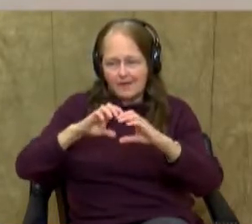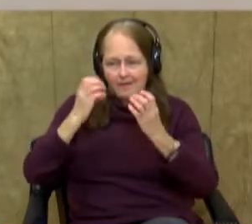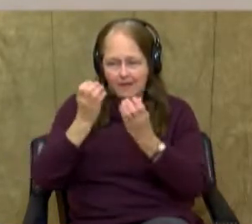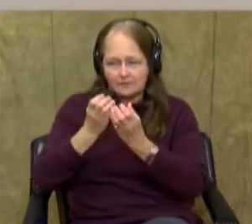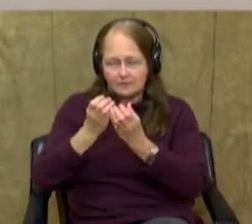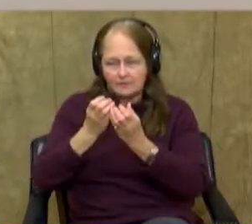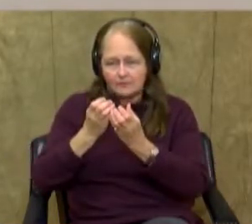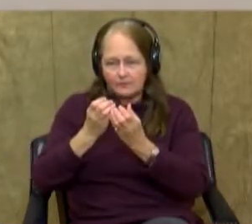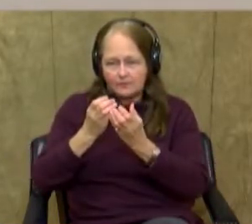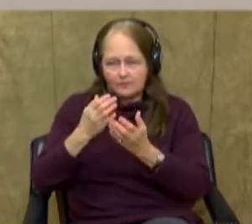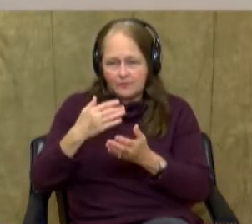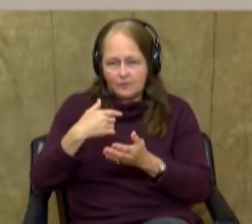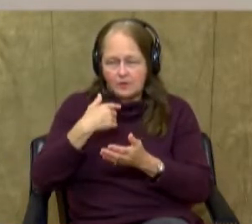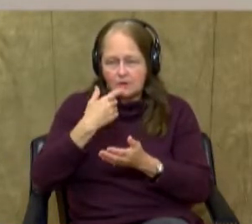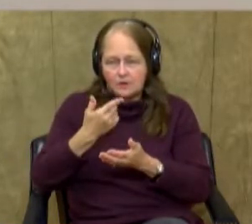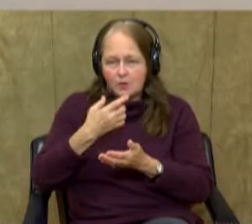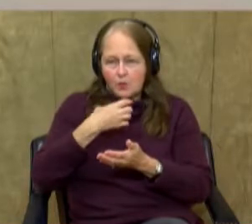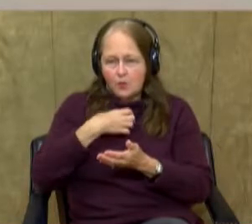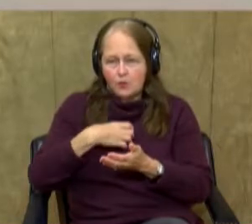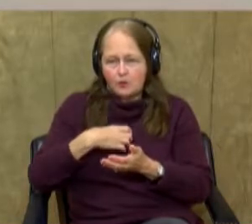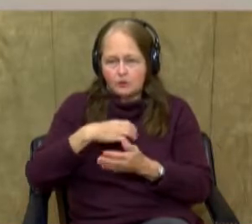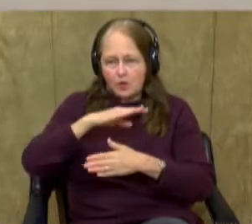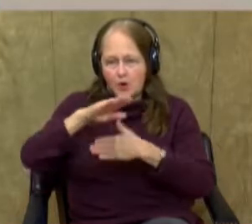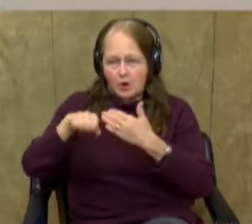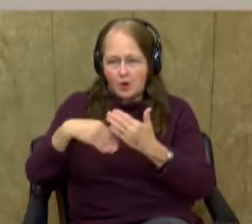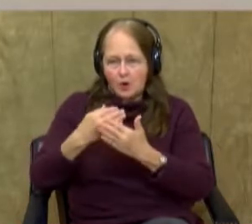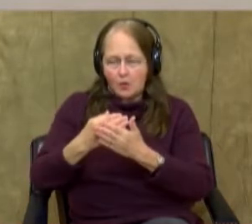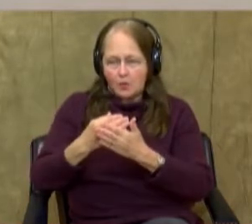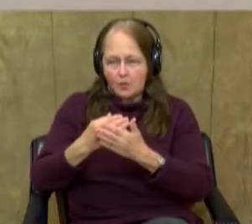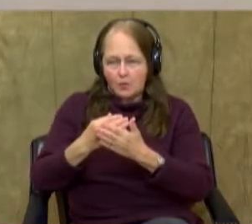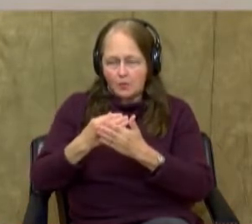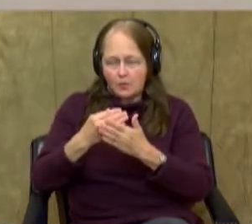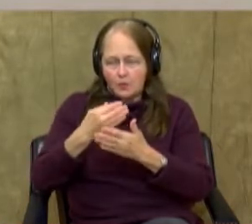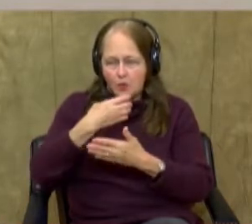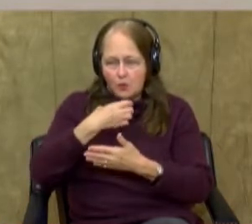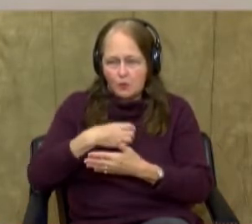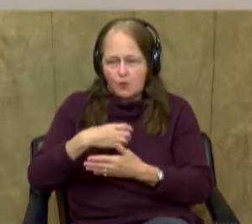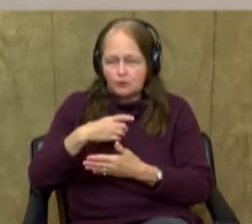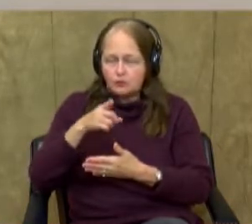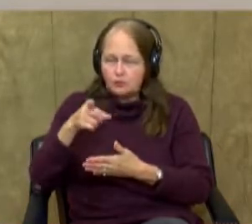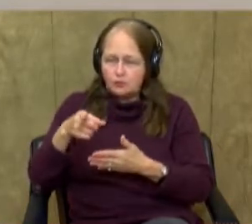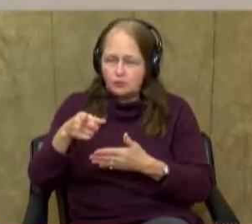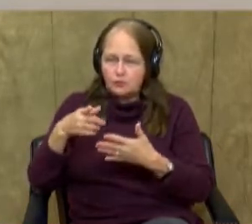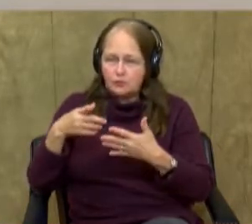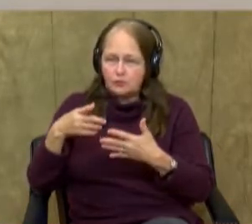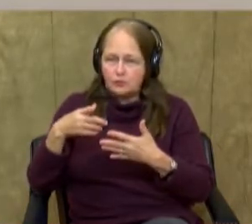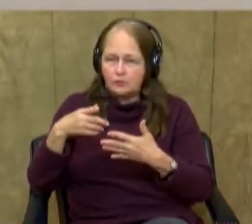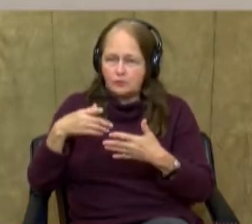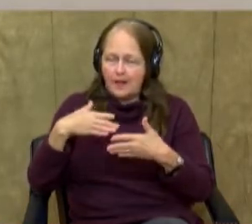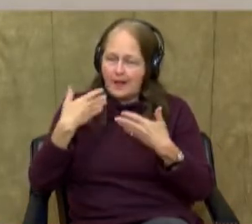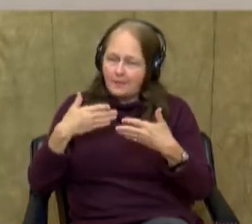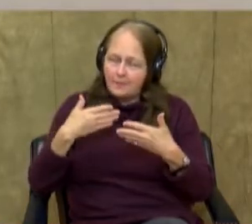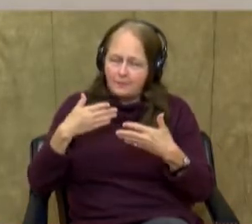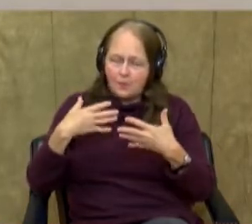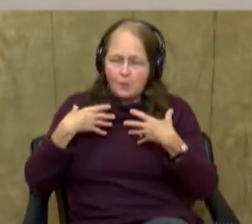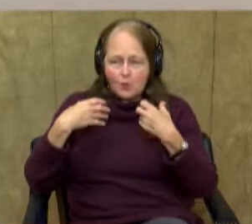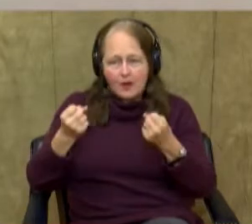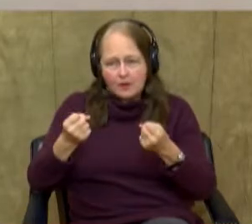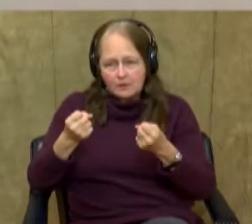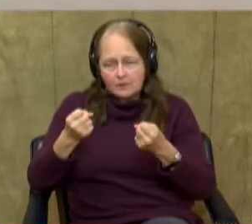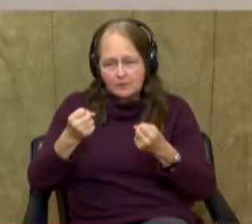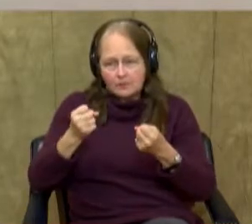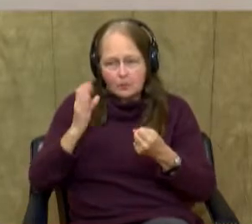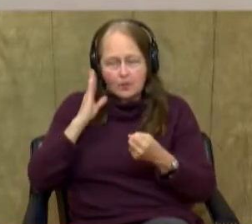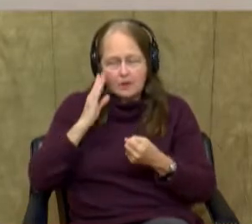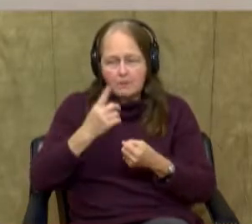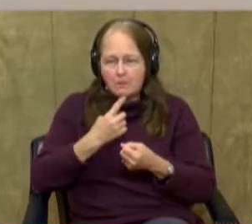to wish our friends and our family well. We have our Wish You Well board here, and these are our students that we've been